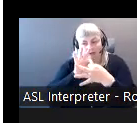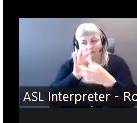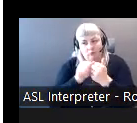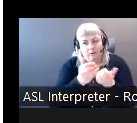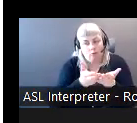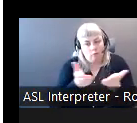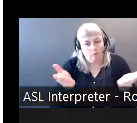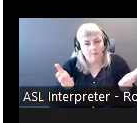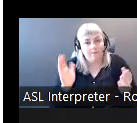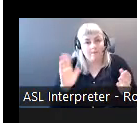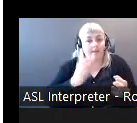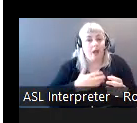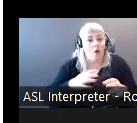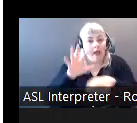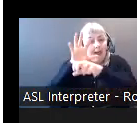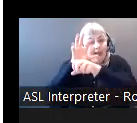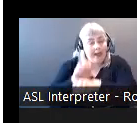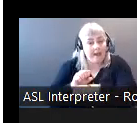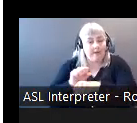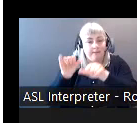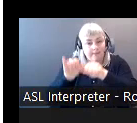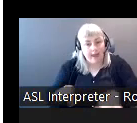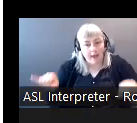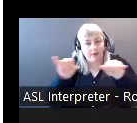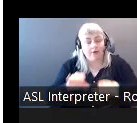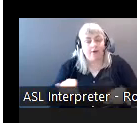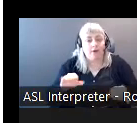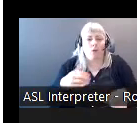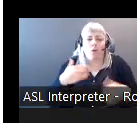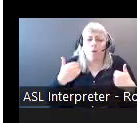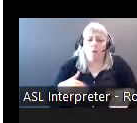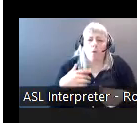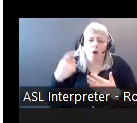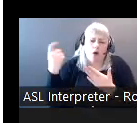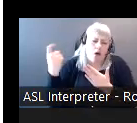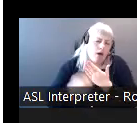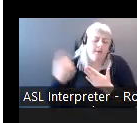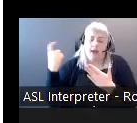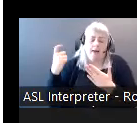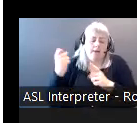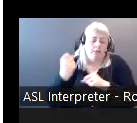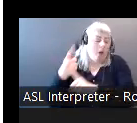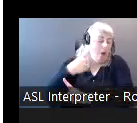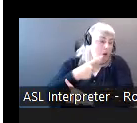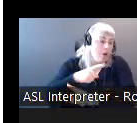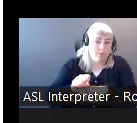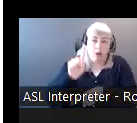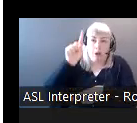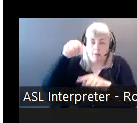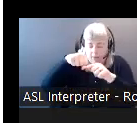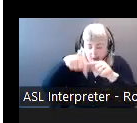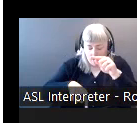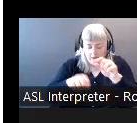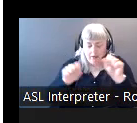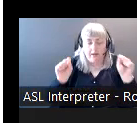are so automatic that we easily can go out of our window.